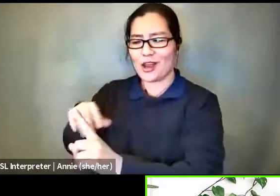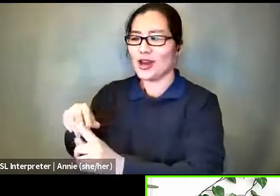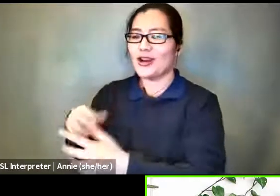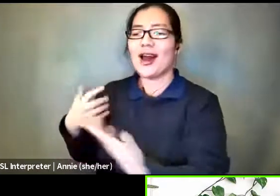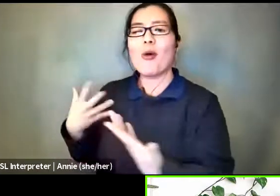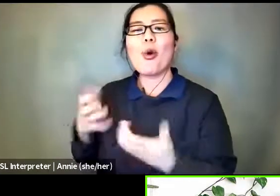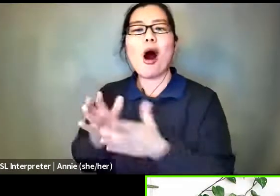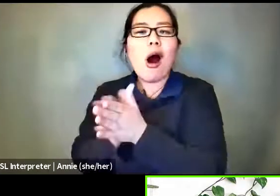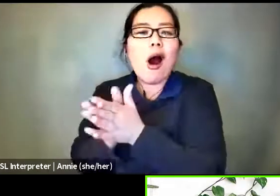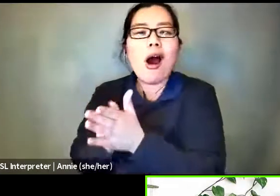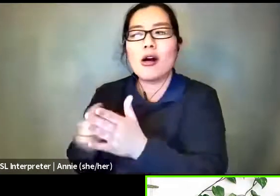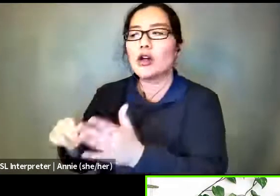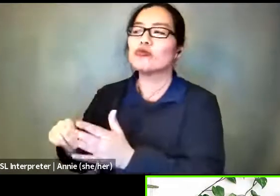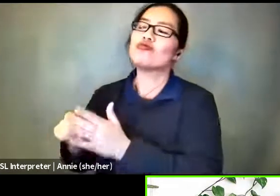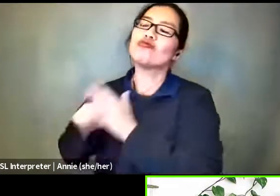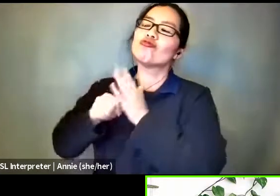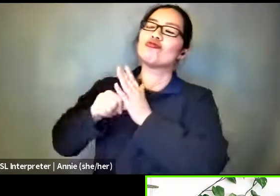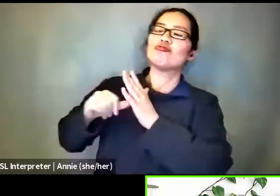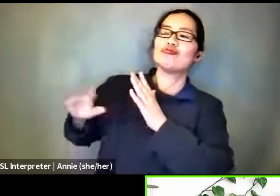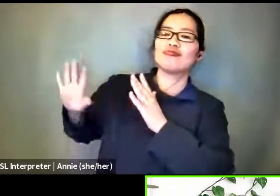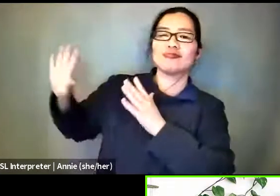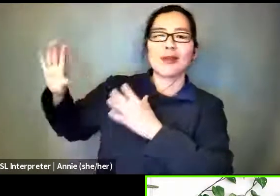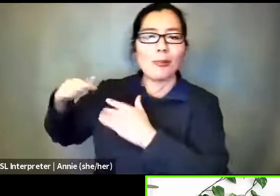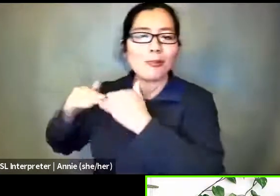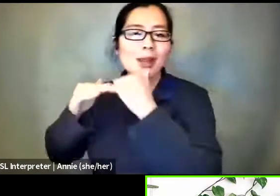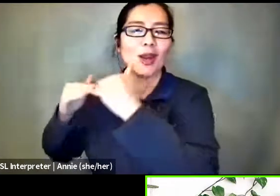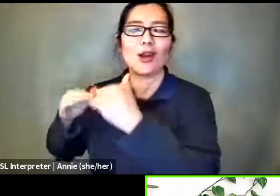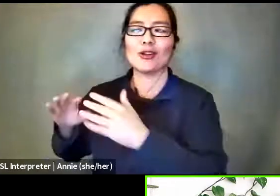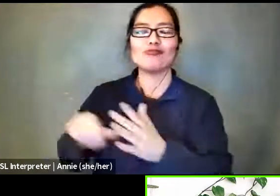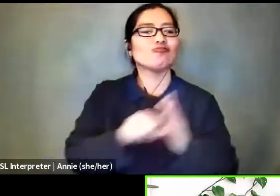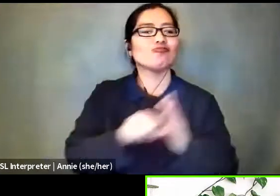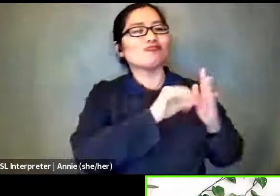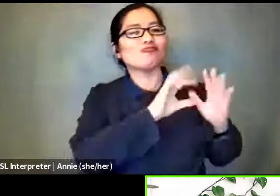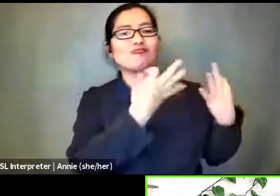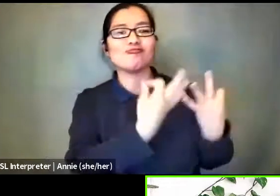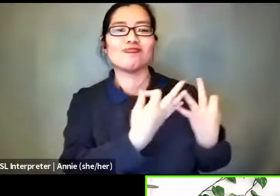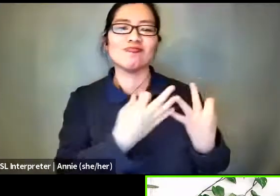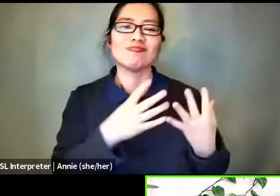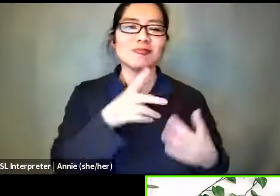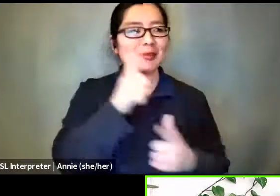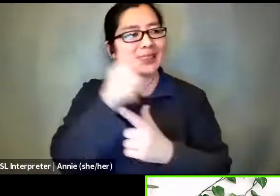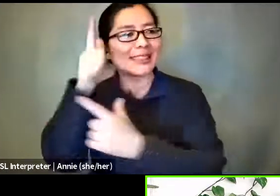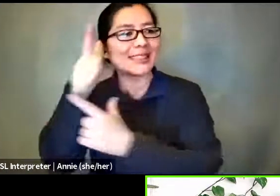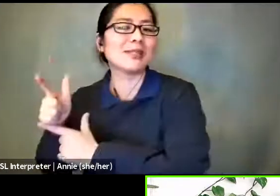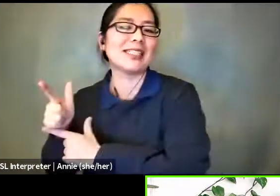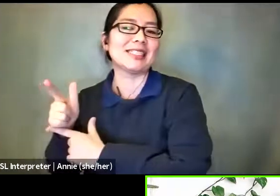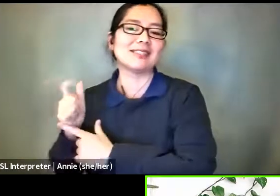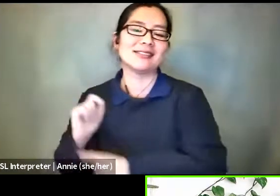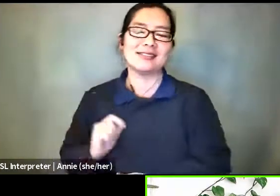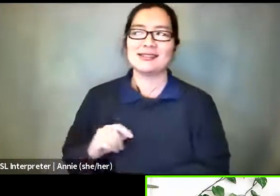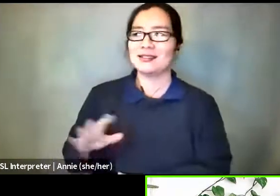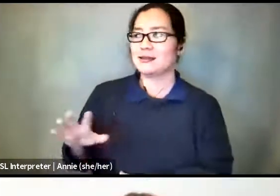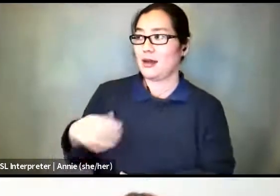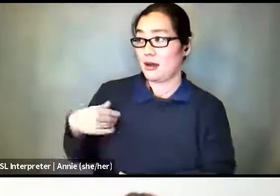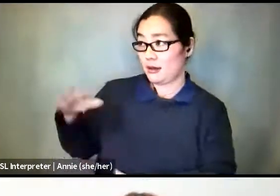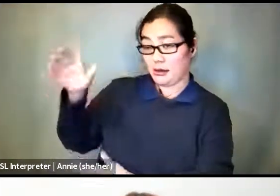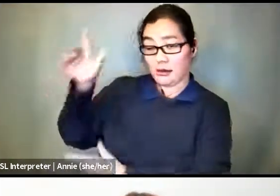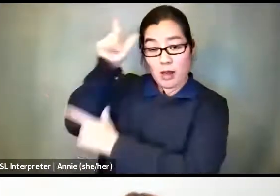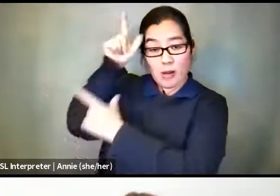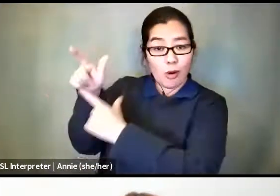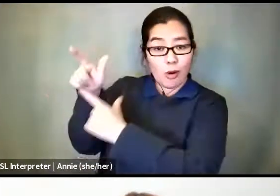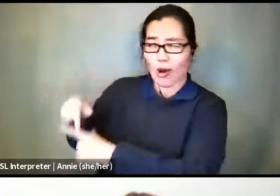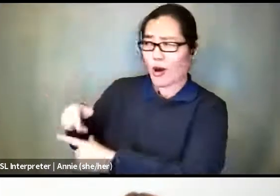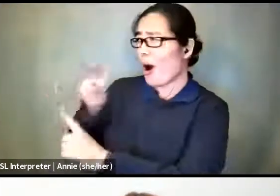parents, their siblings. Sometimes they tell us, my brother's the smarty in the family, getting all the A's,